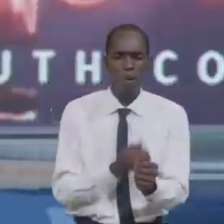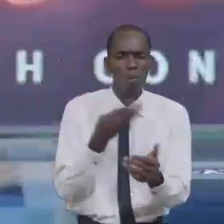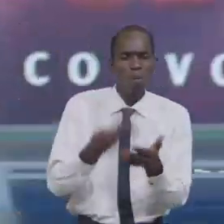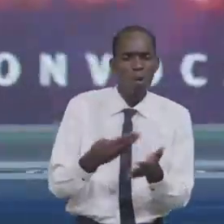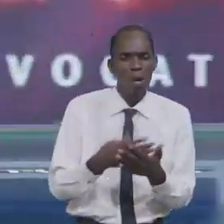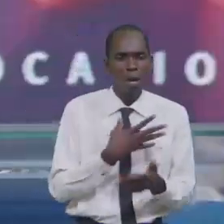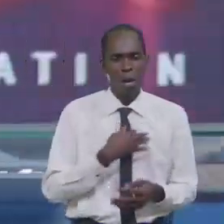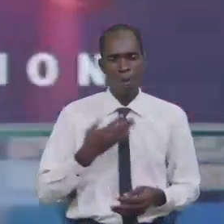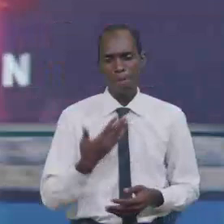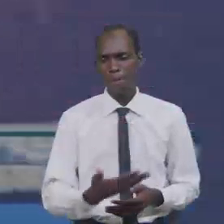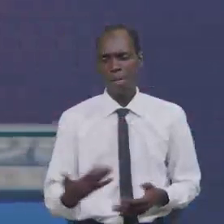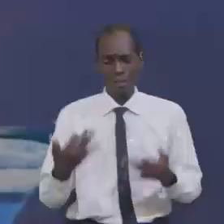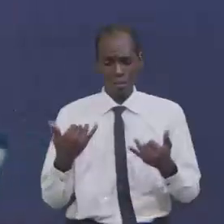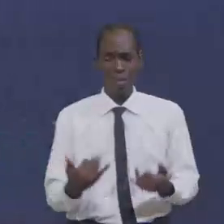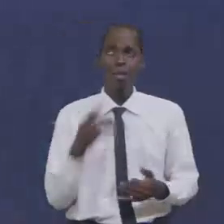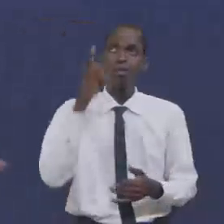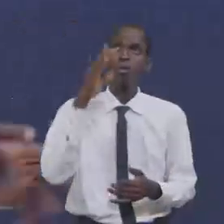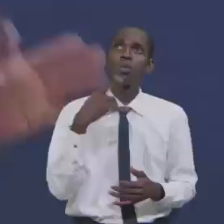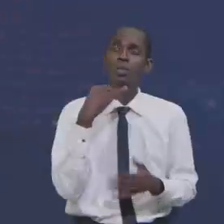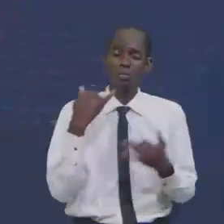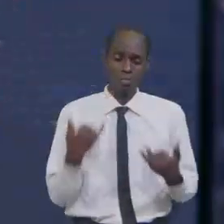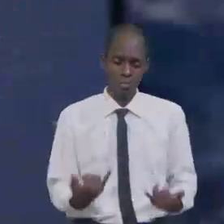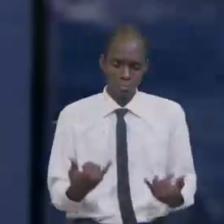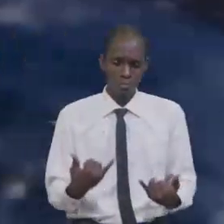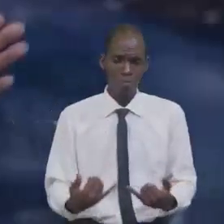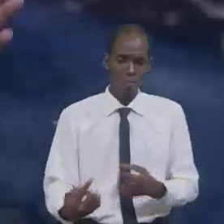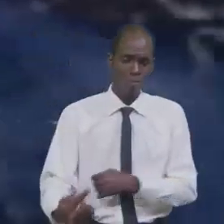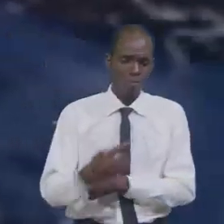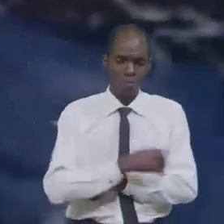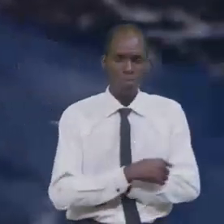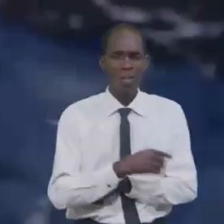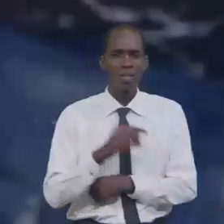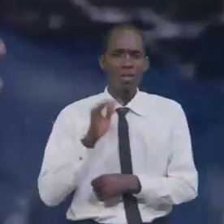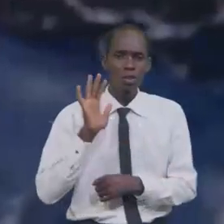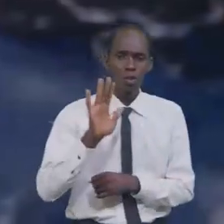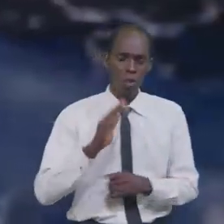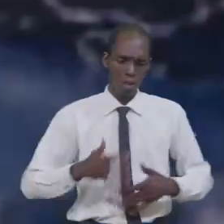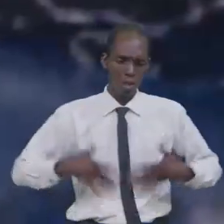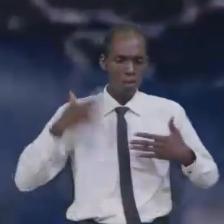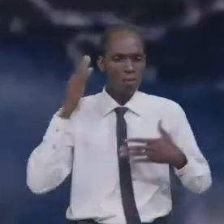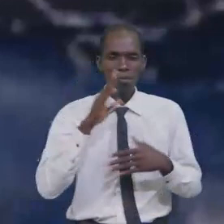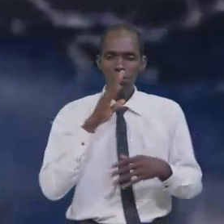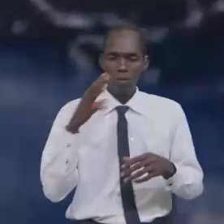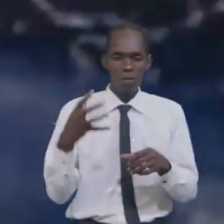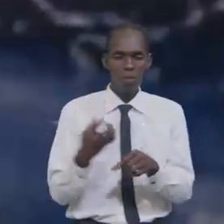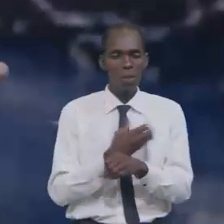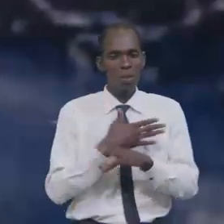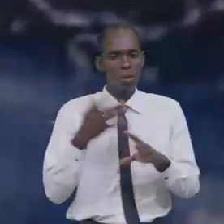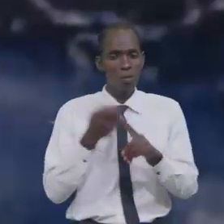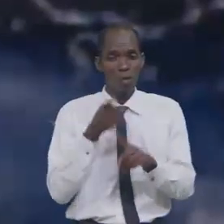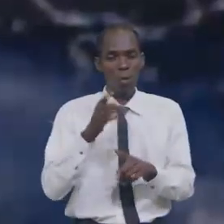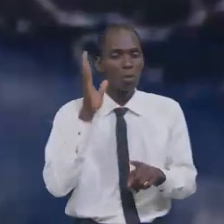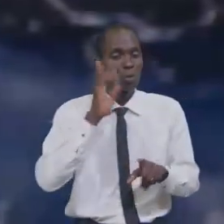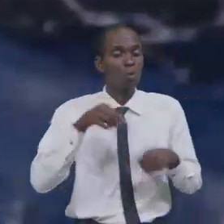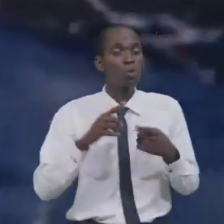said, today, this night, this day, your life will be taken away from you. And then you go to the other